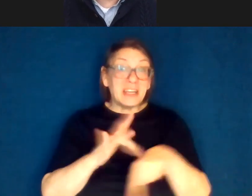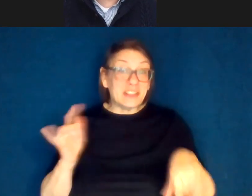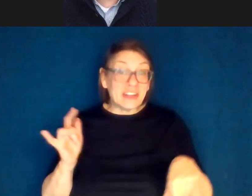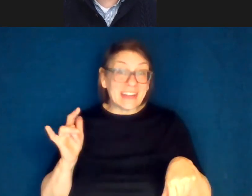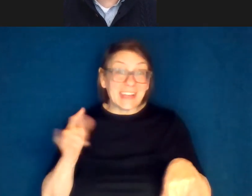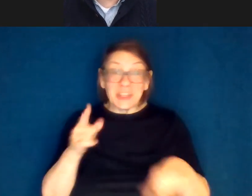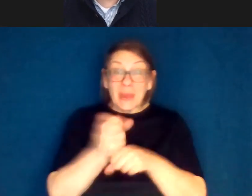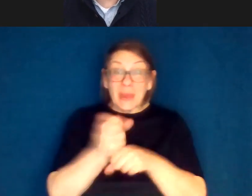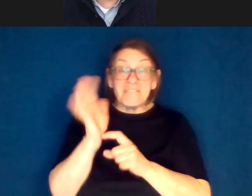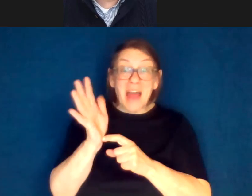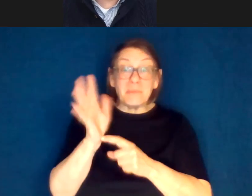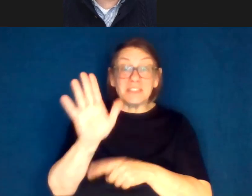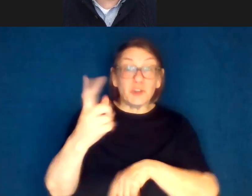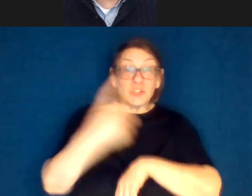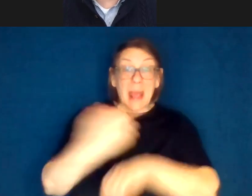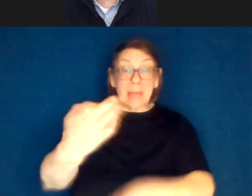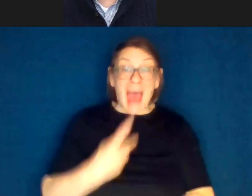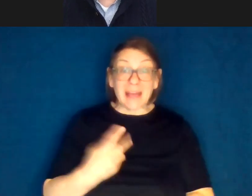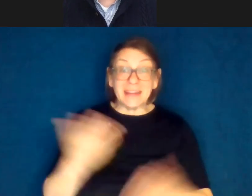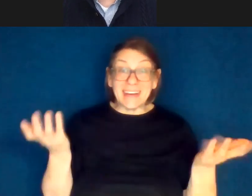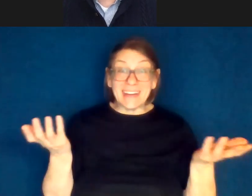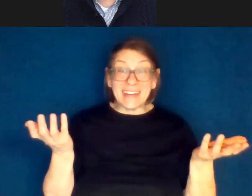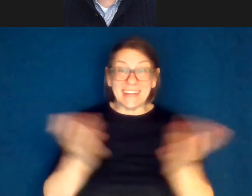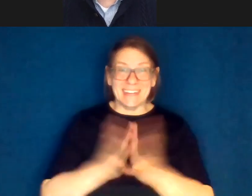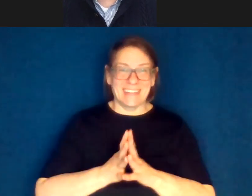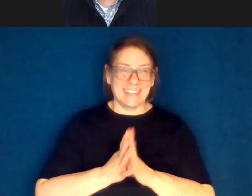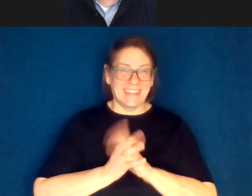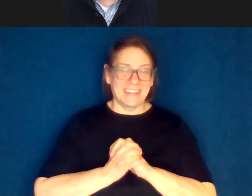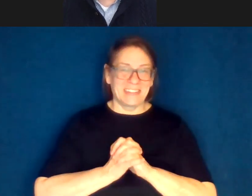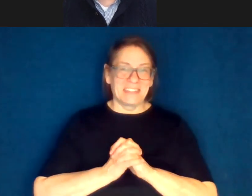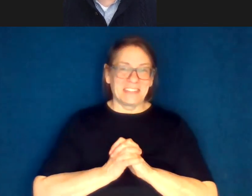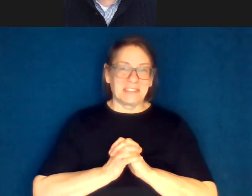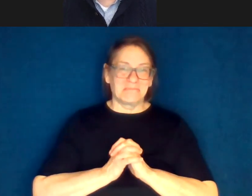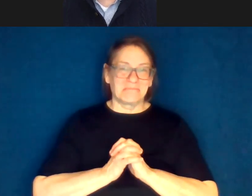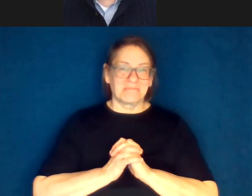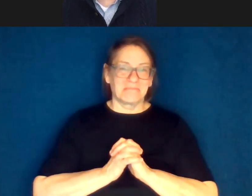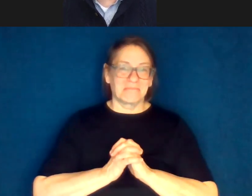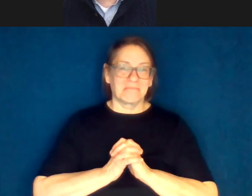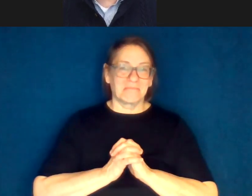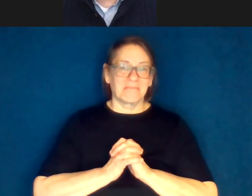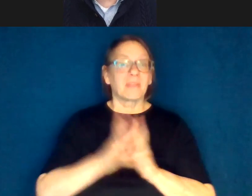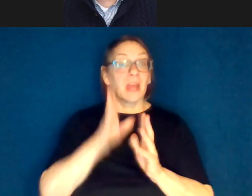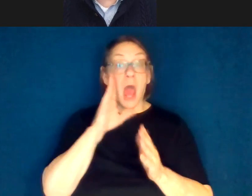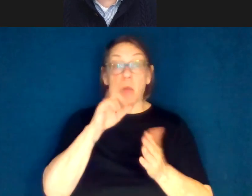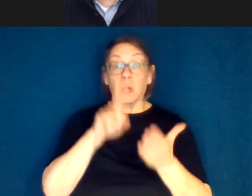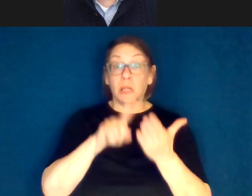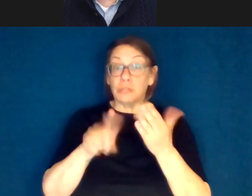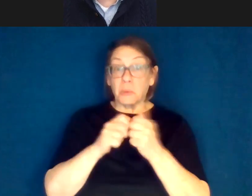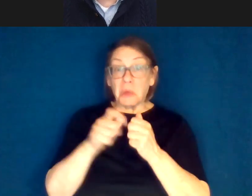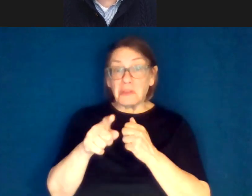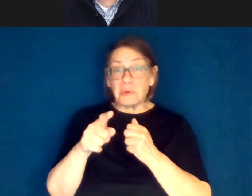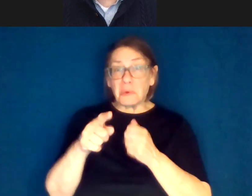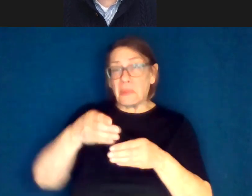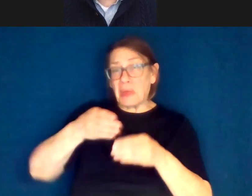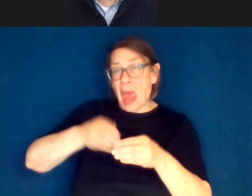You get 5 minutes of your day back. I will check in with you guys probably the end